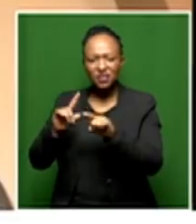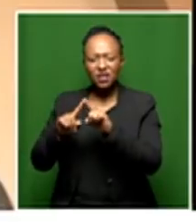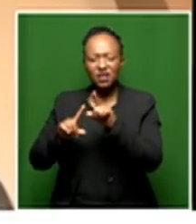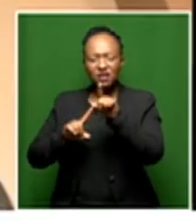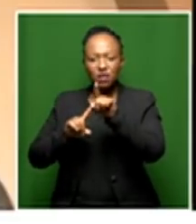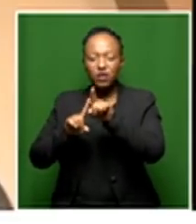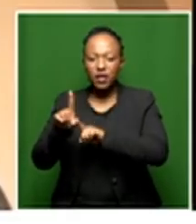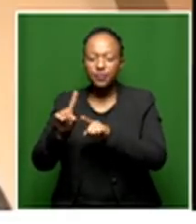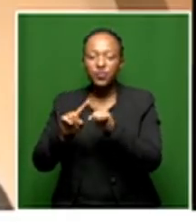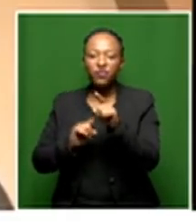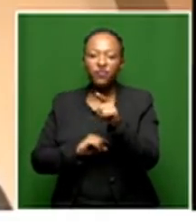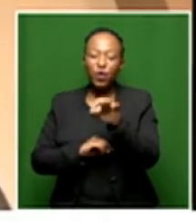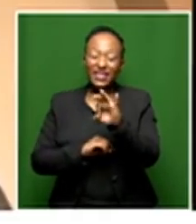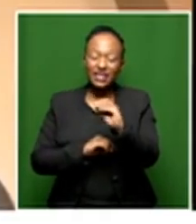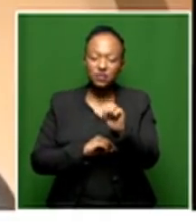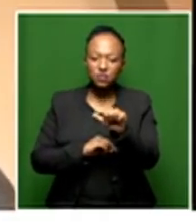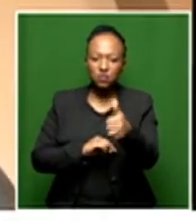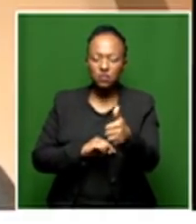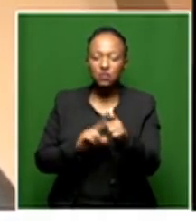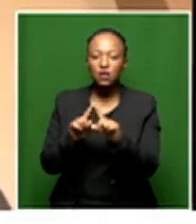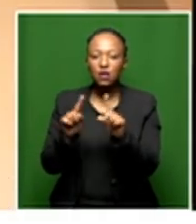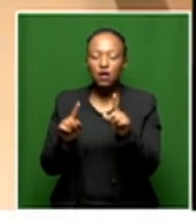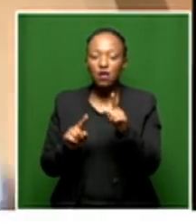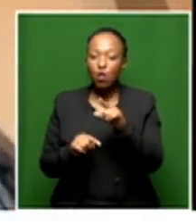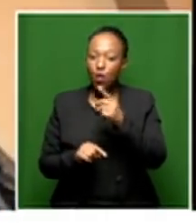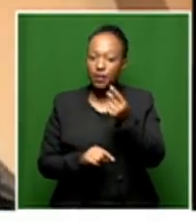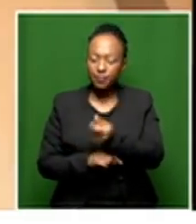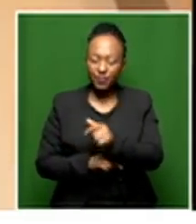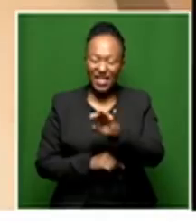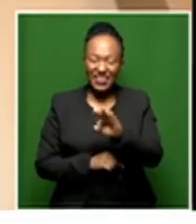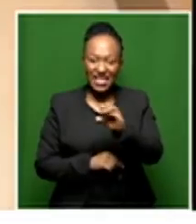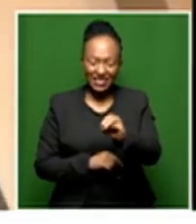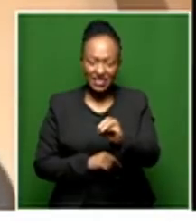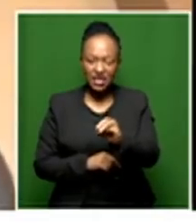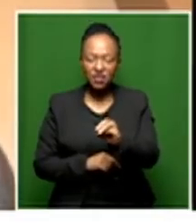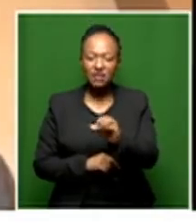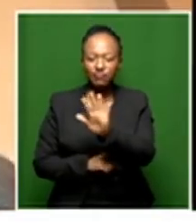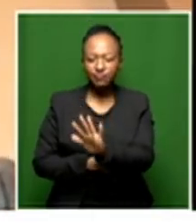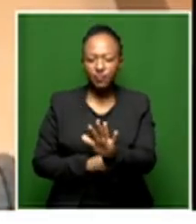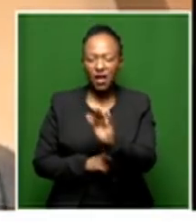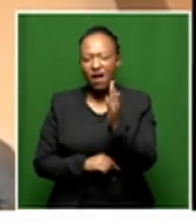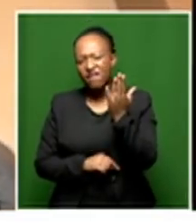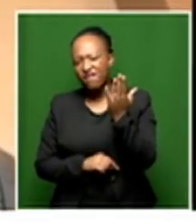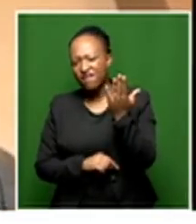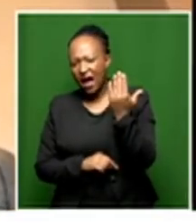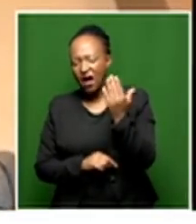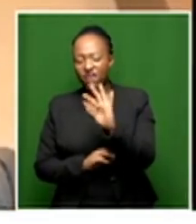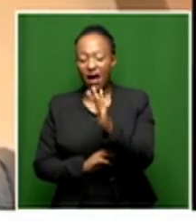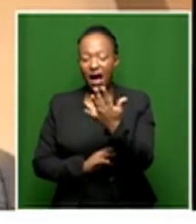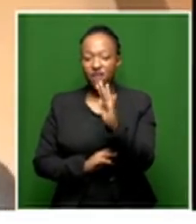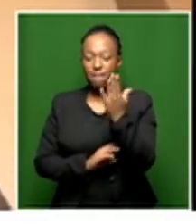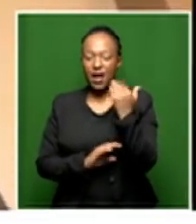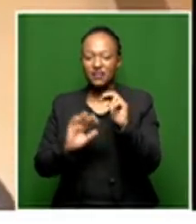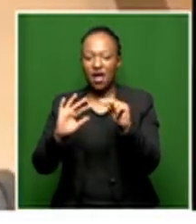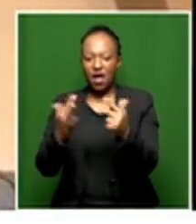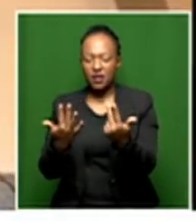the 30th. But fortunately, on the 30th, late at 8:05, both of them were